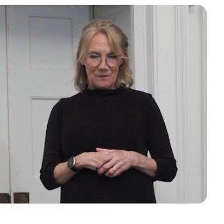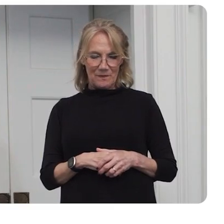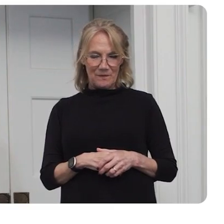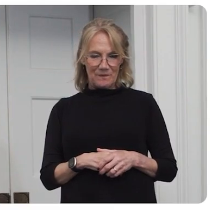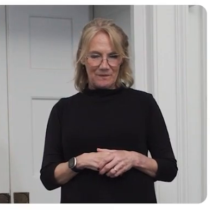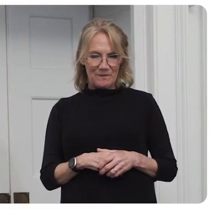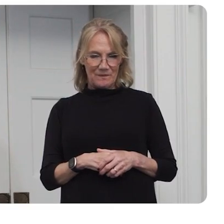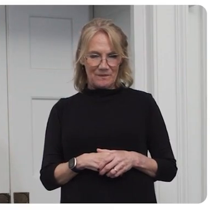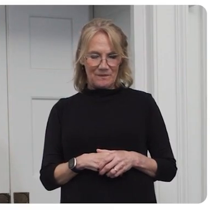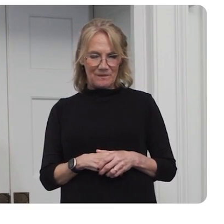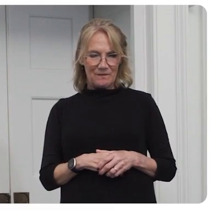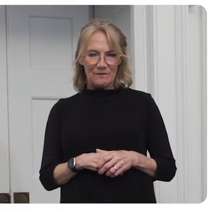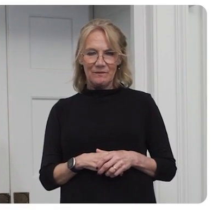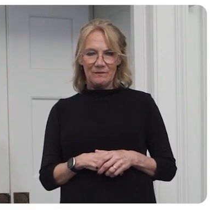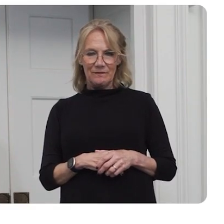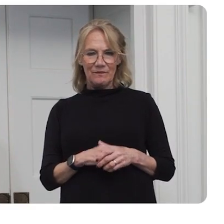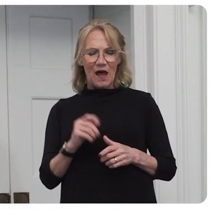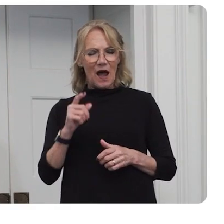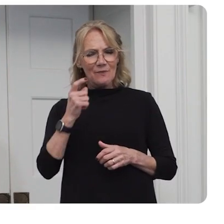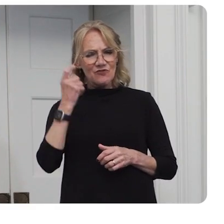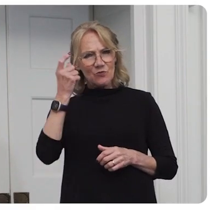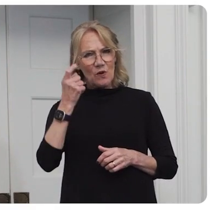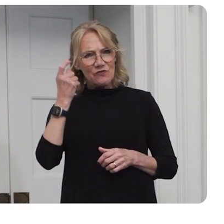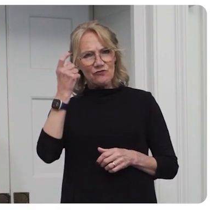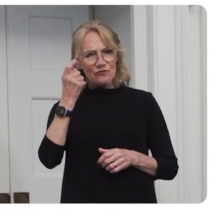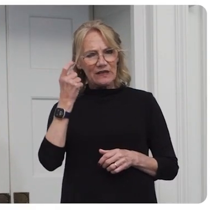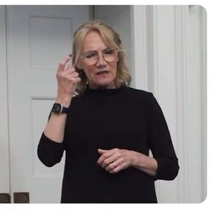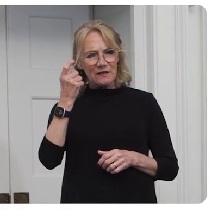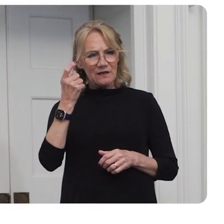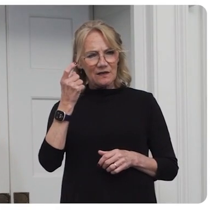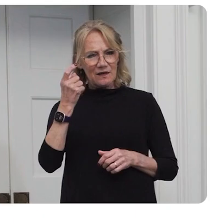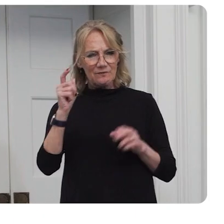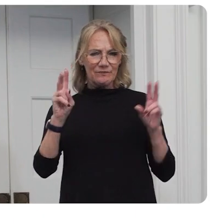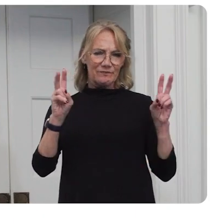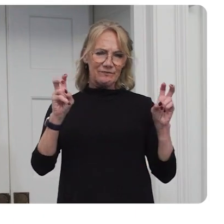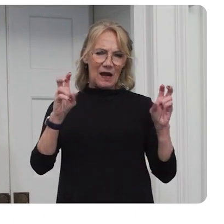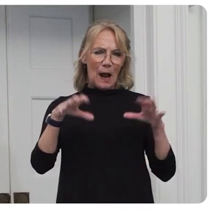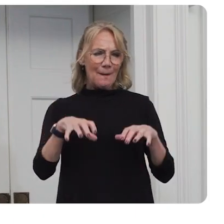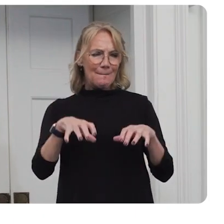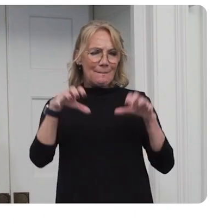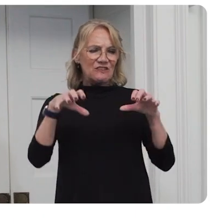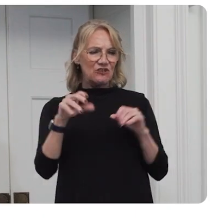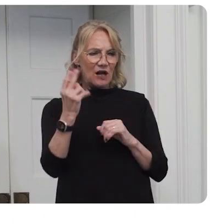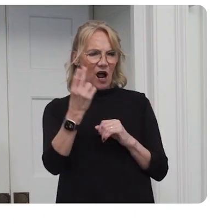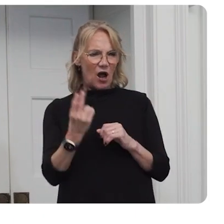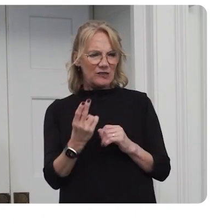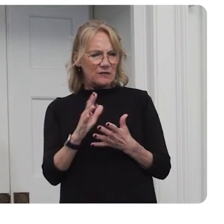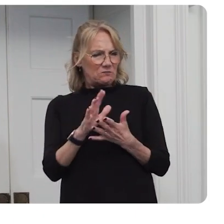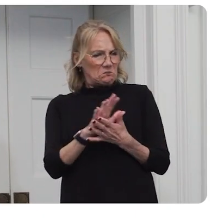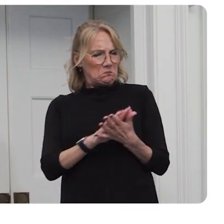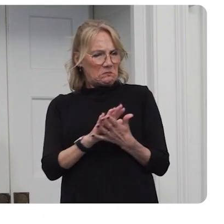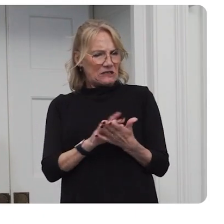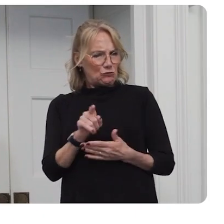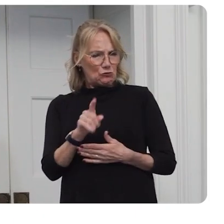Oh dear. I was just wondering what the term magic artist means to